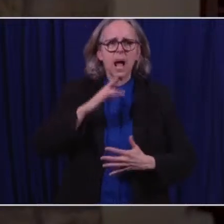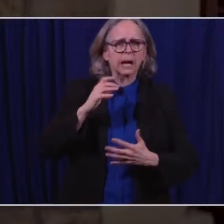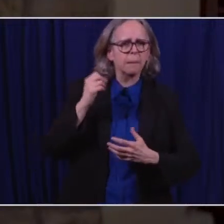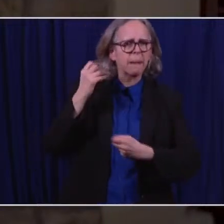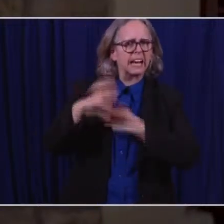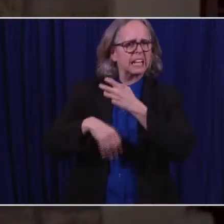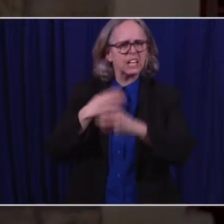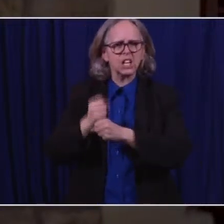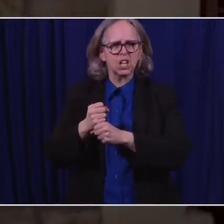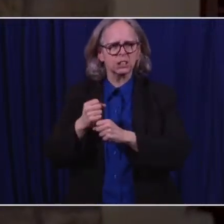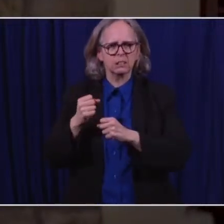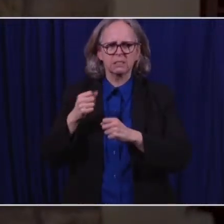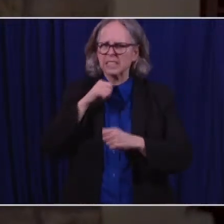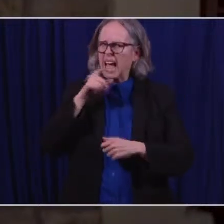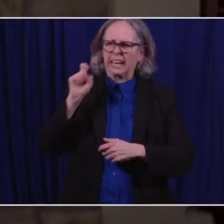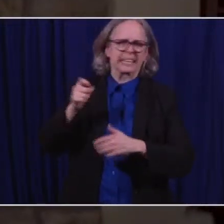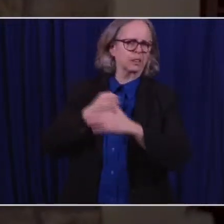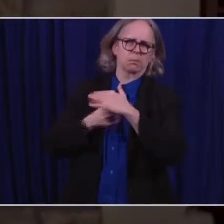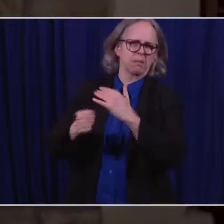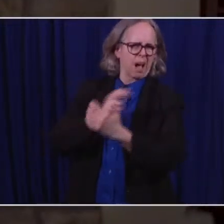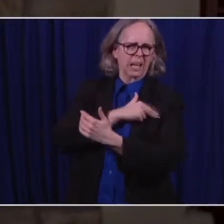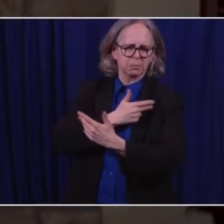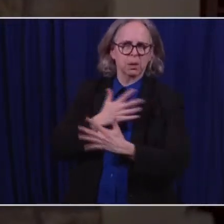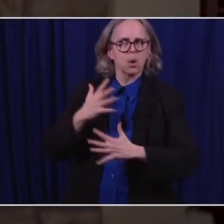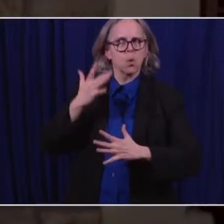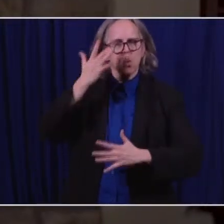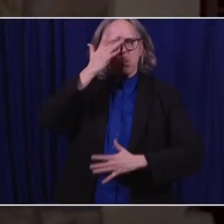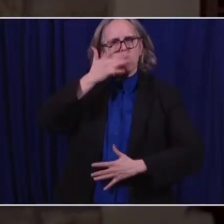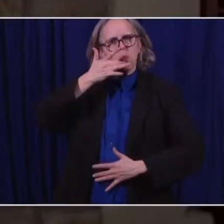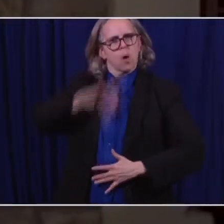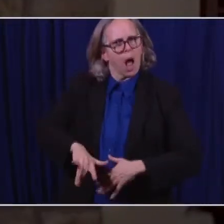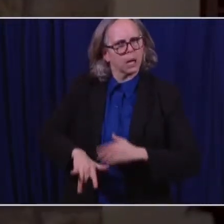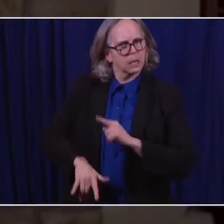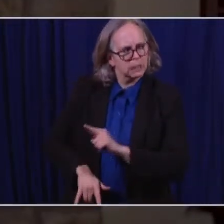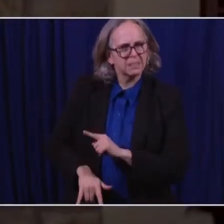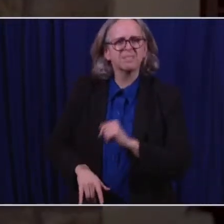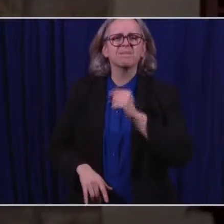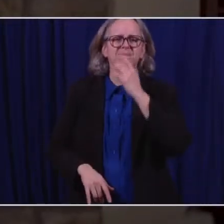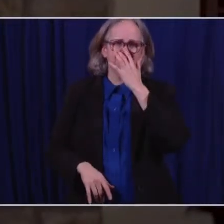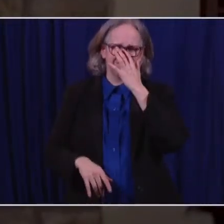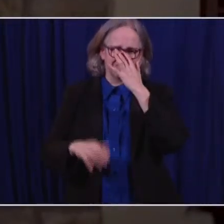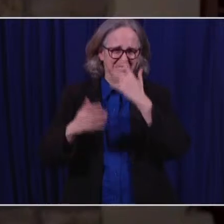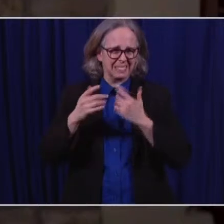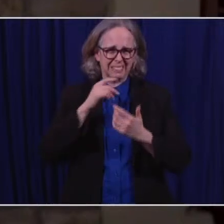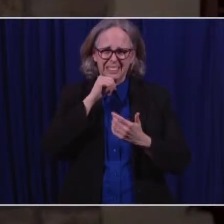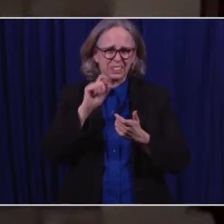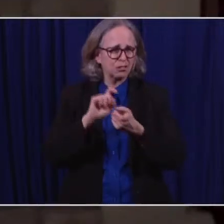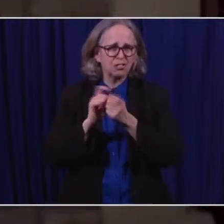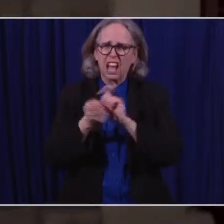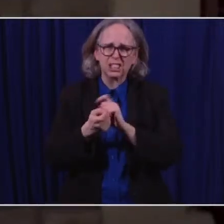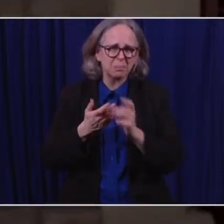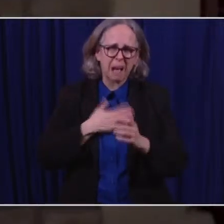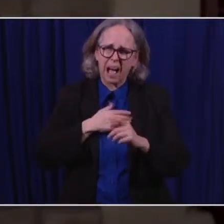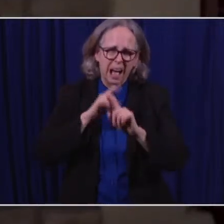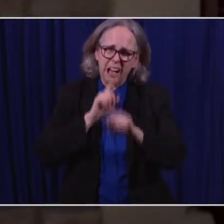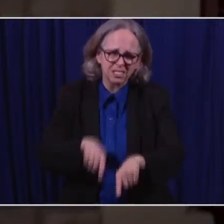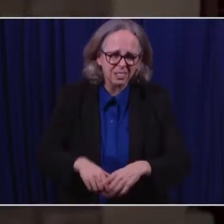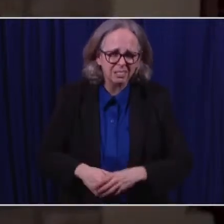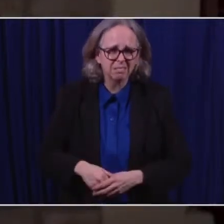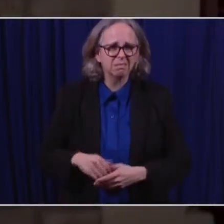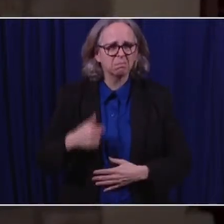a fact. And that doesn't change the answer one way or the other, but I guess it's a disclosure.